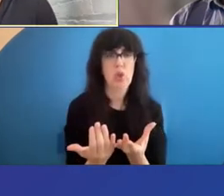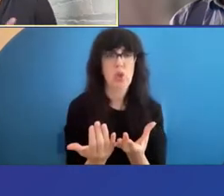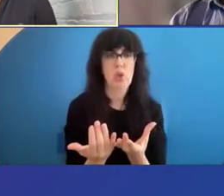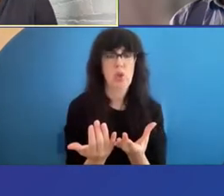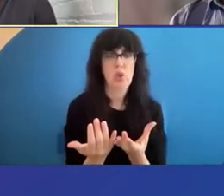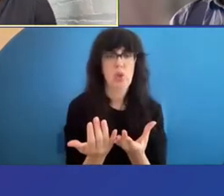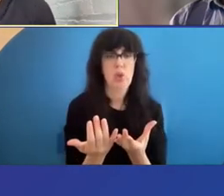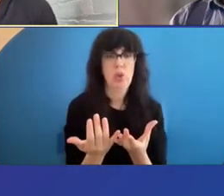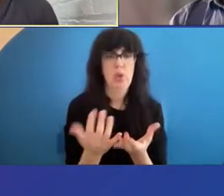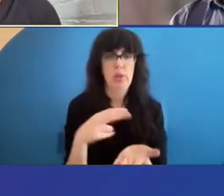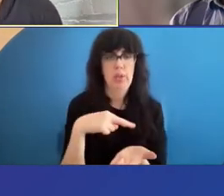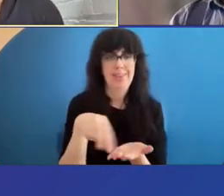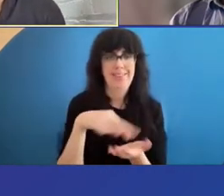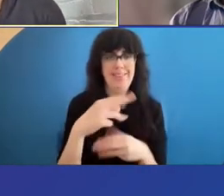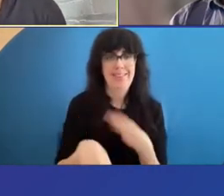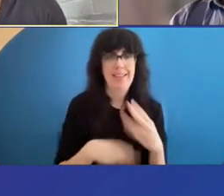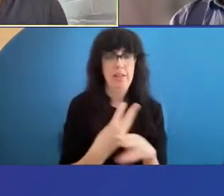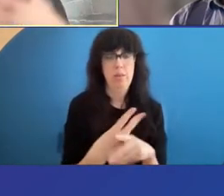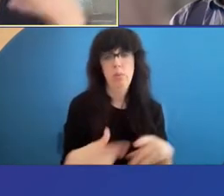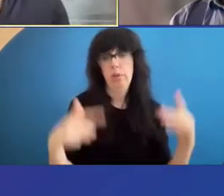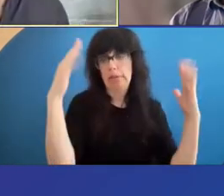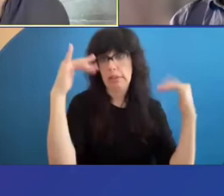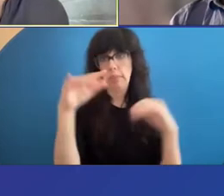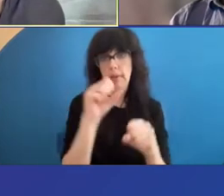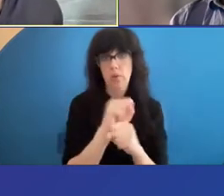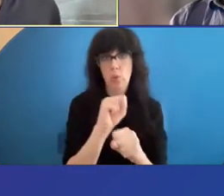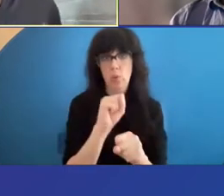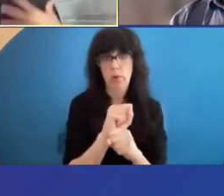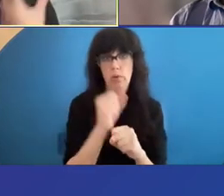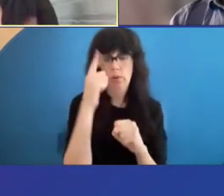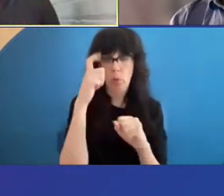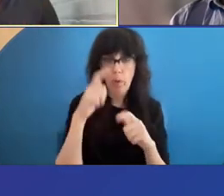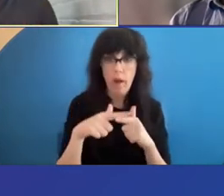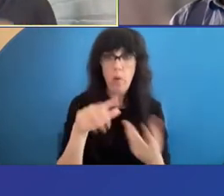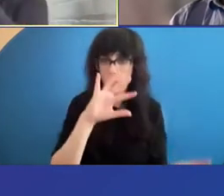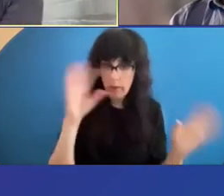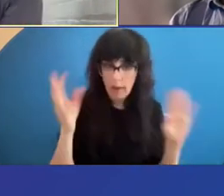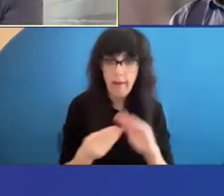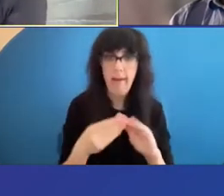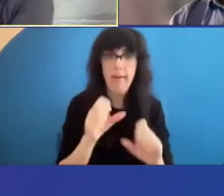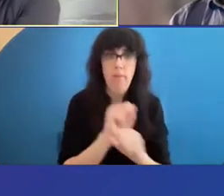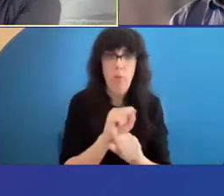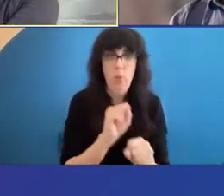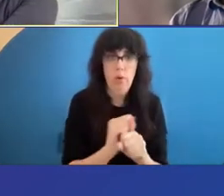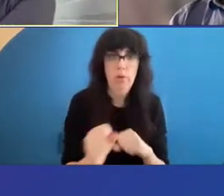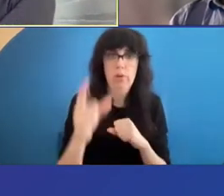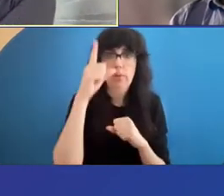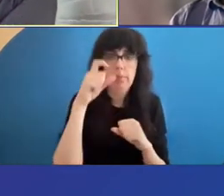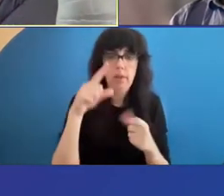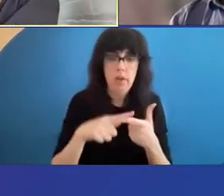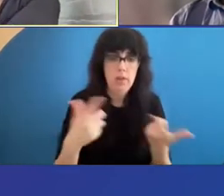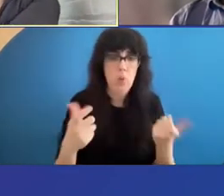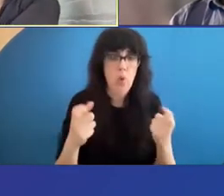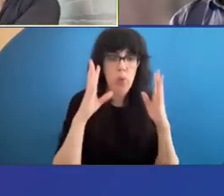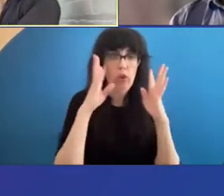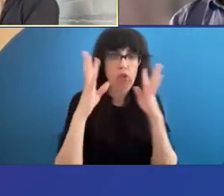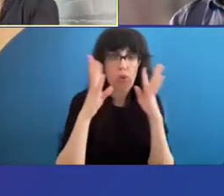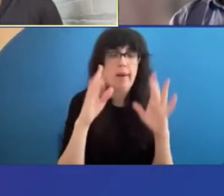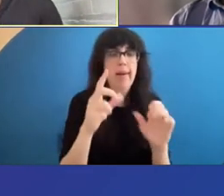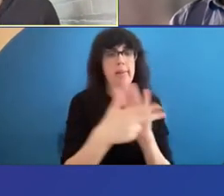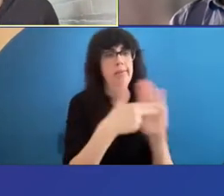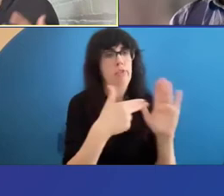The dance world expects there to be work because there is a body of work, because the art that we make is known as work. And